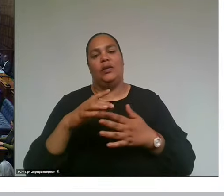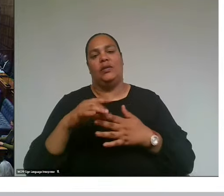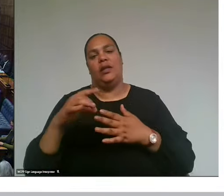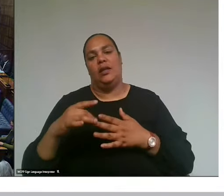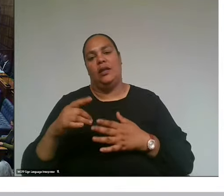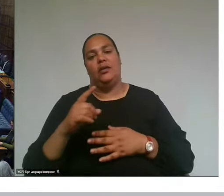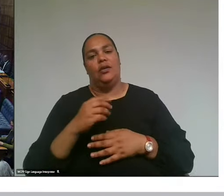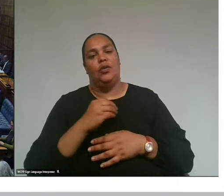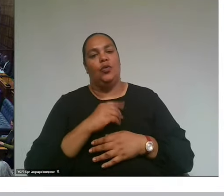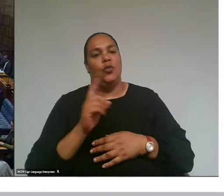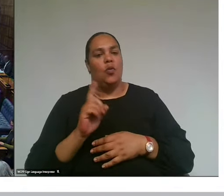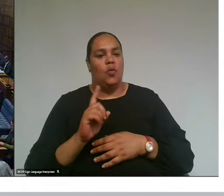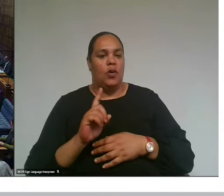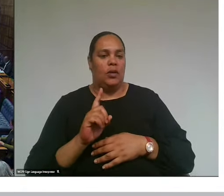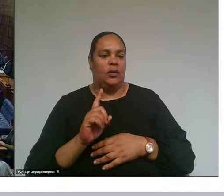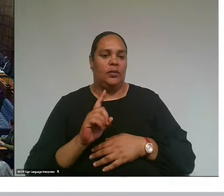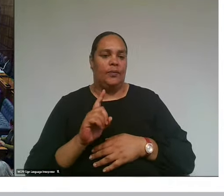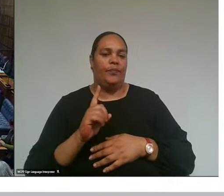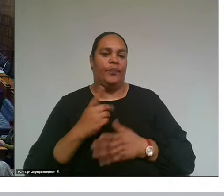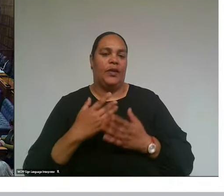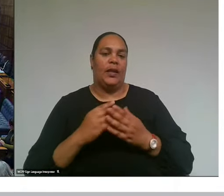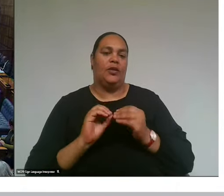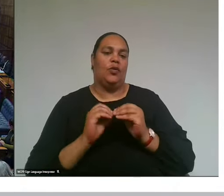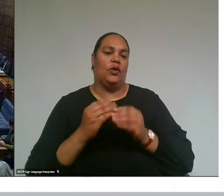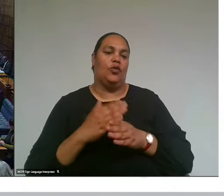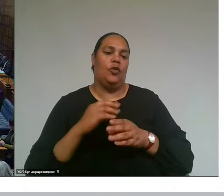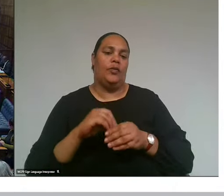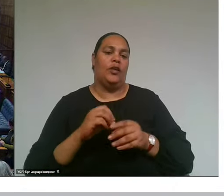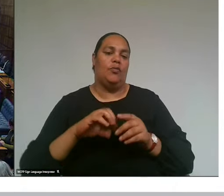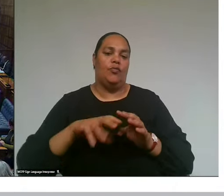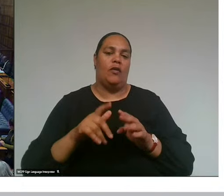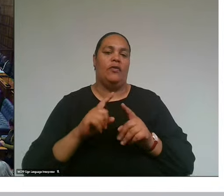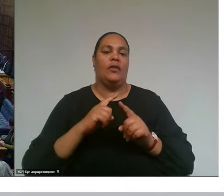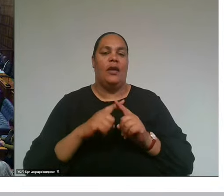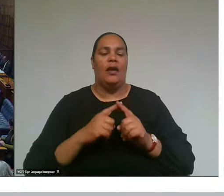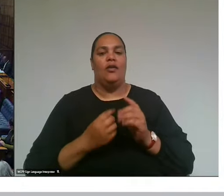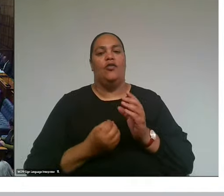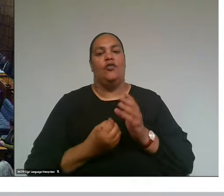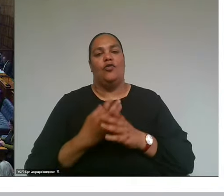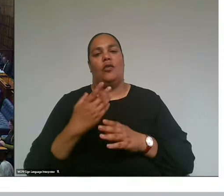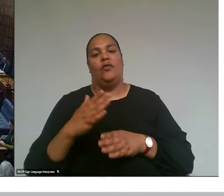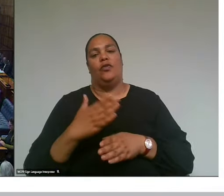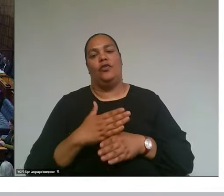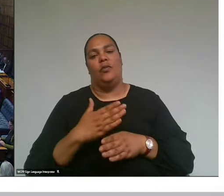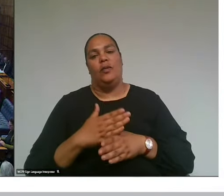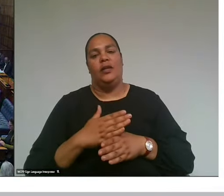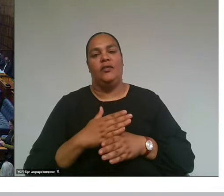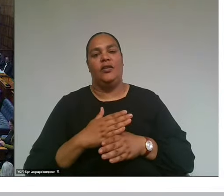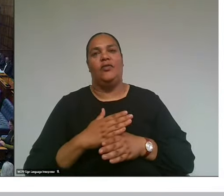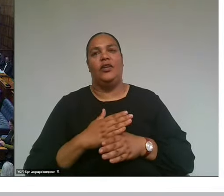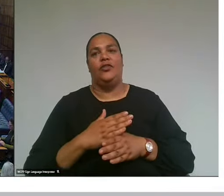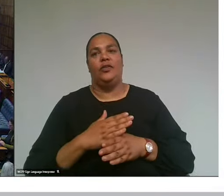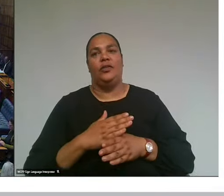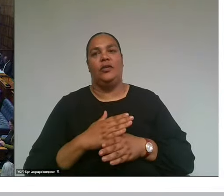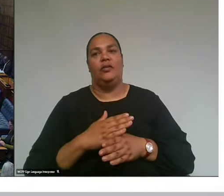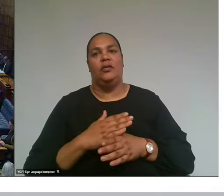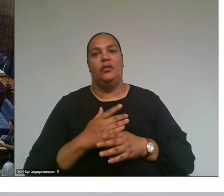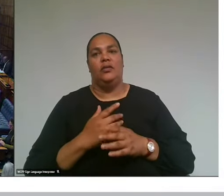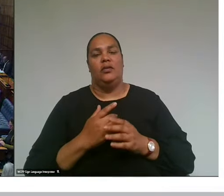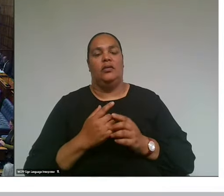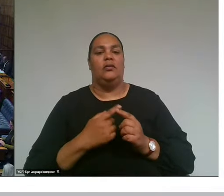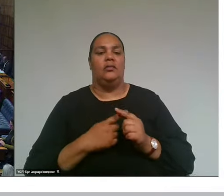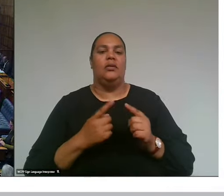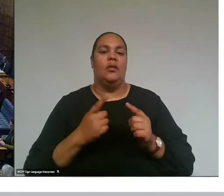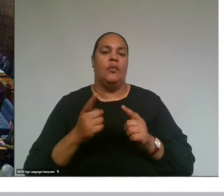to um to create jobs in the province and then hence growth for jobs um so hopefully that addresses